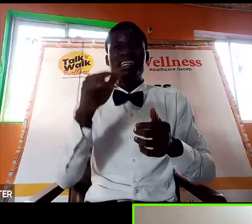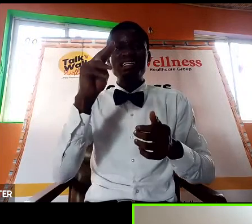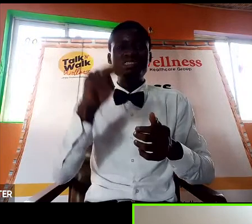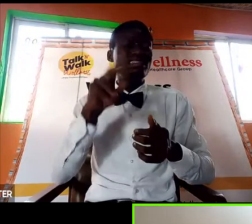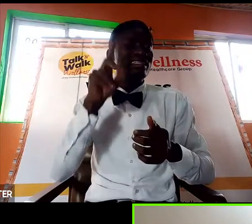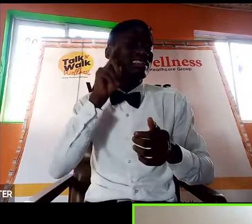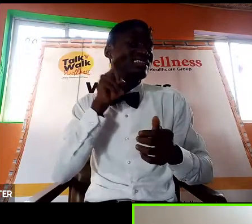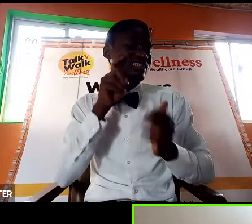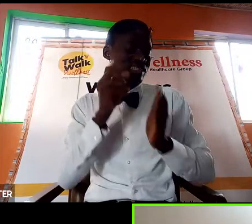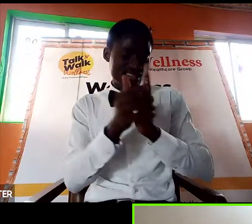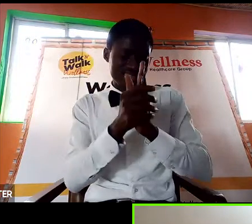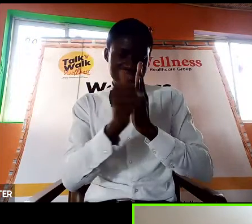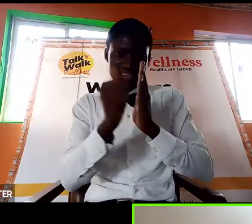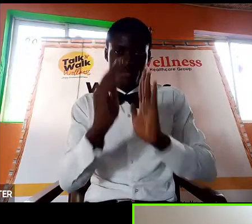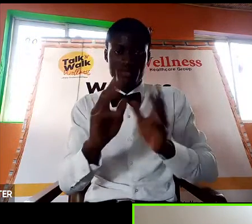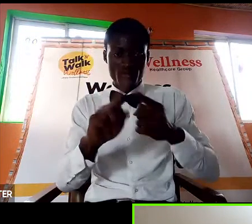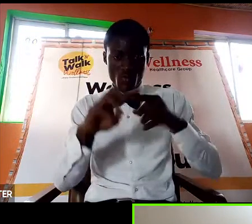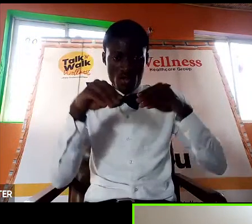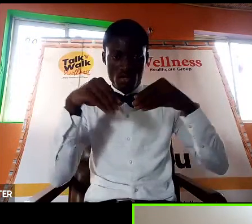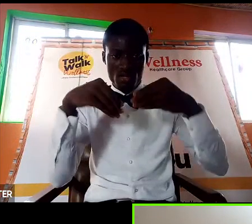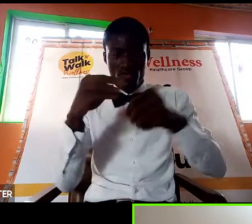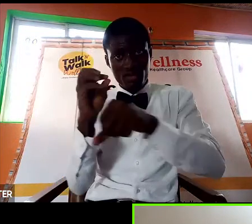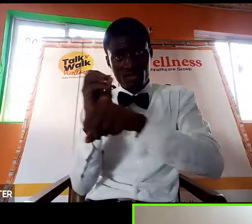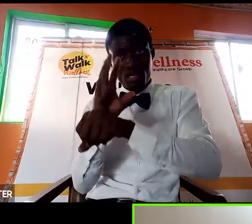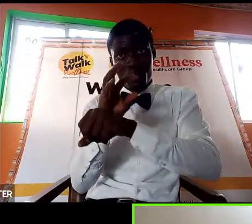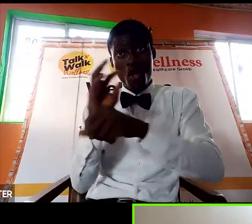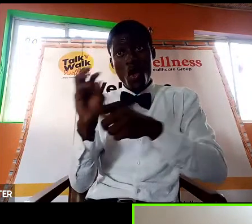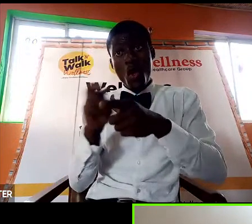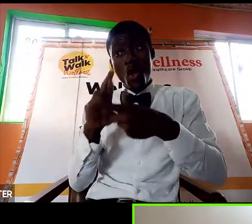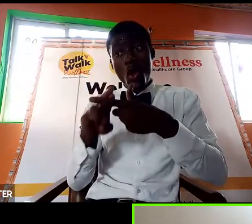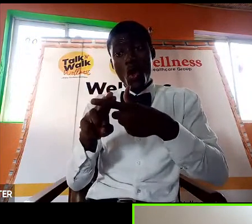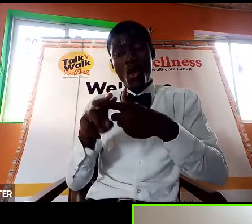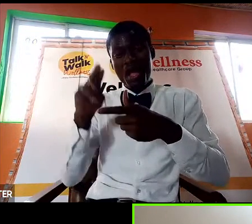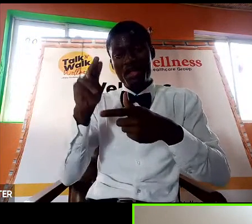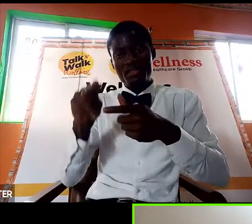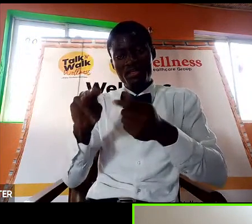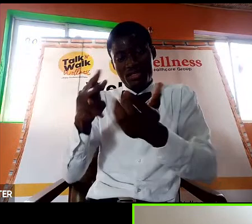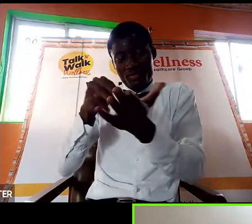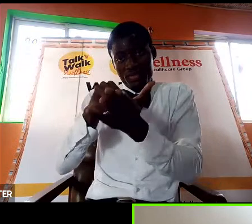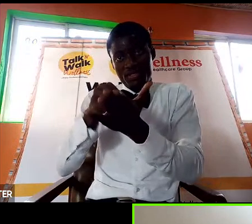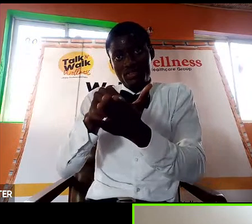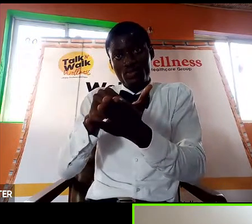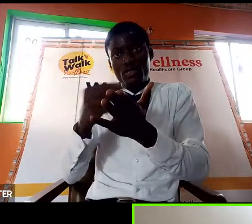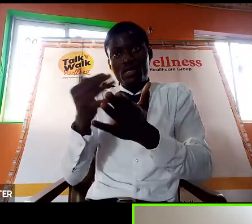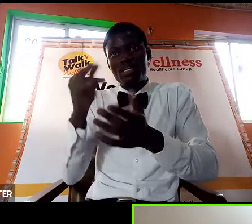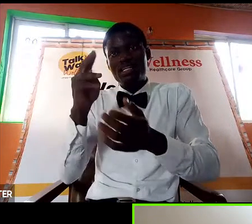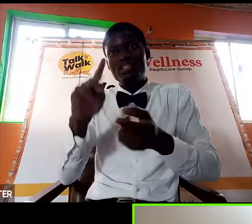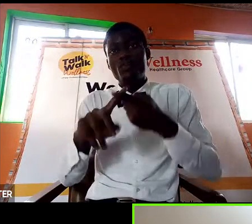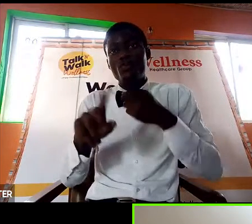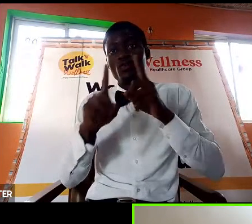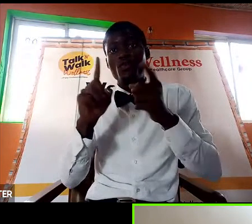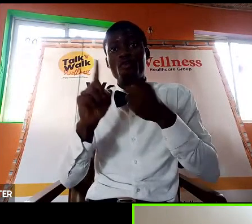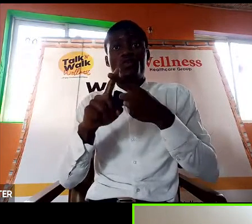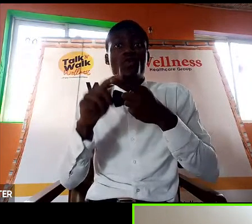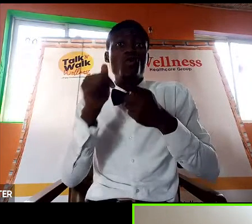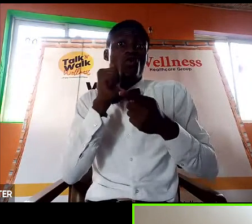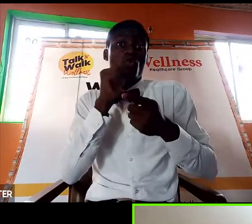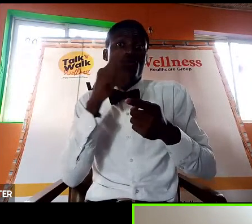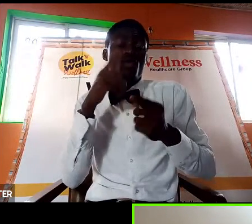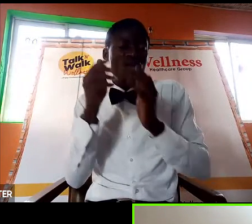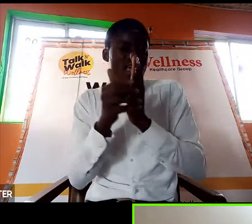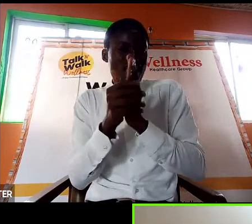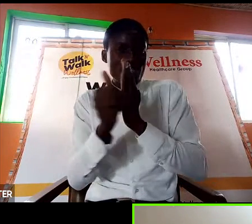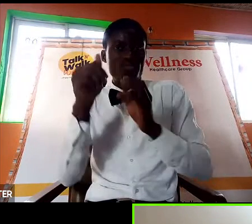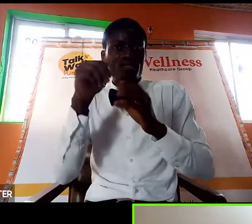sex therapist could talk to maybe a gynecologist or a psychiatrist who could help with